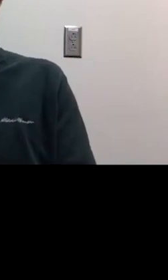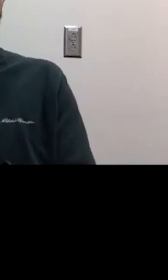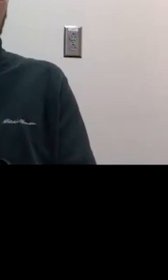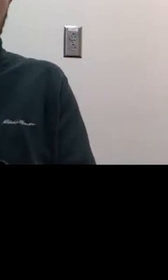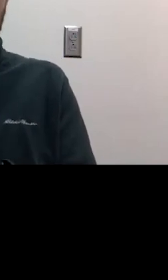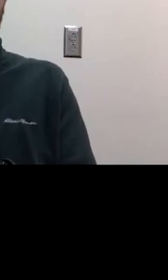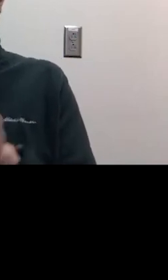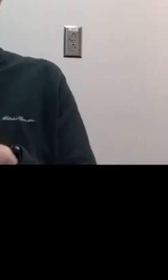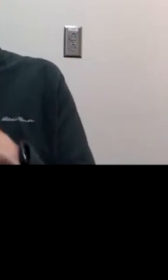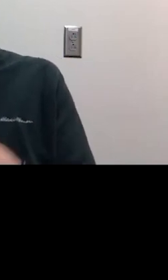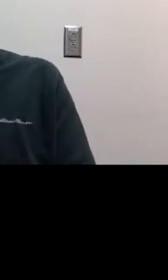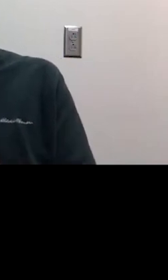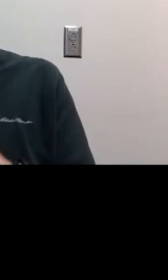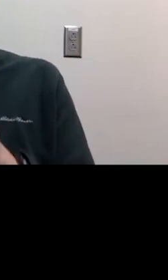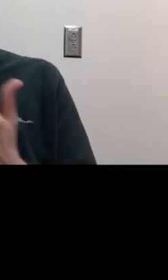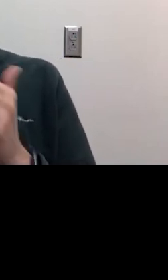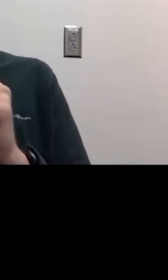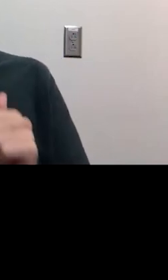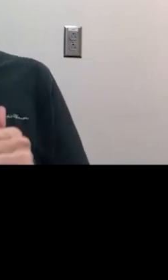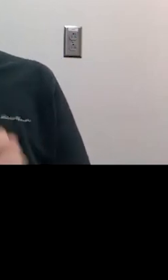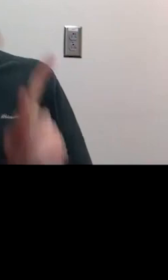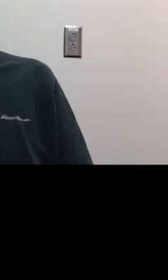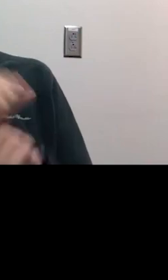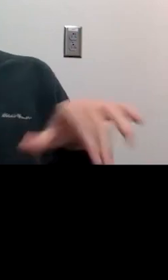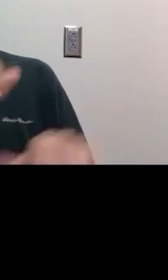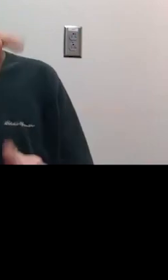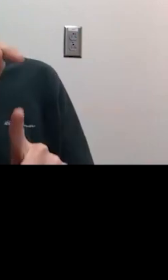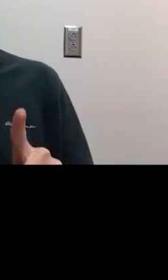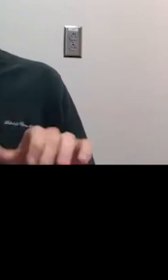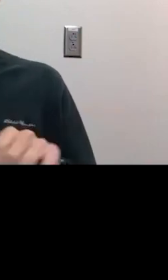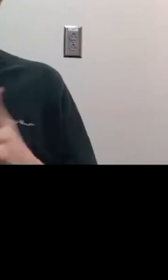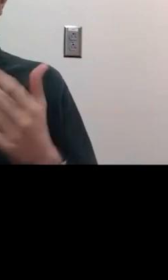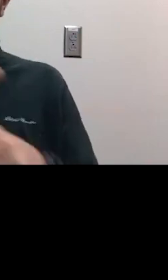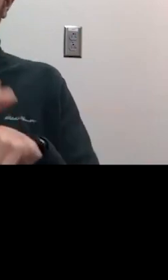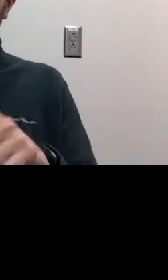then the question is like, how do they know that anybody's doing it? So we're doing some work on quality measures.